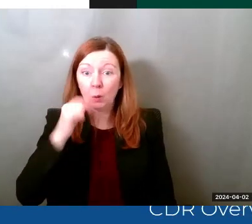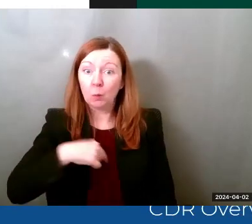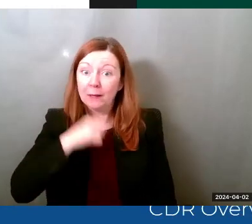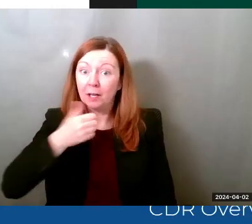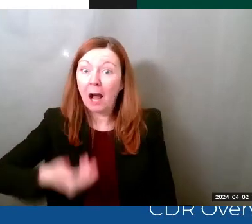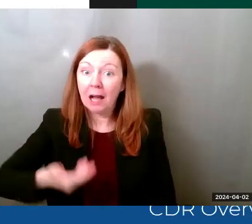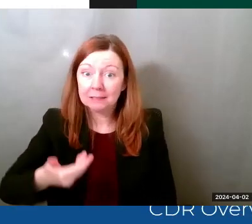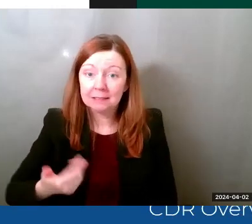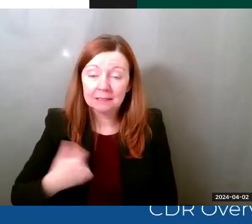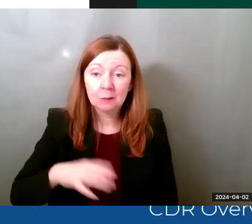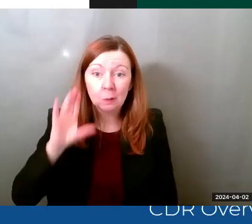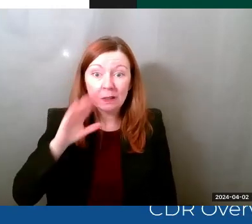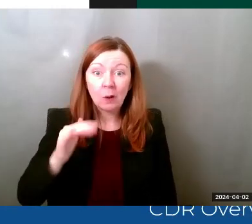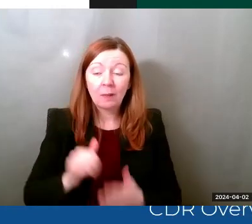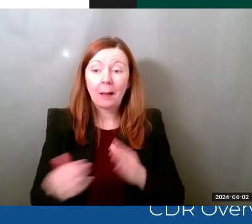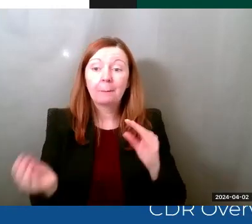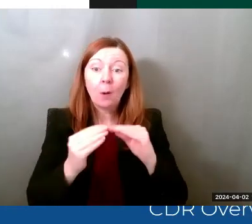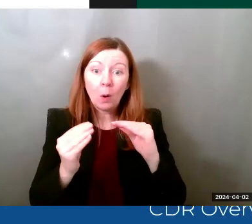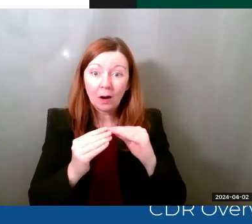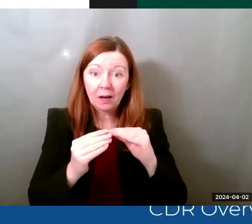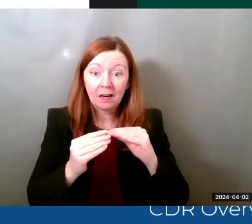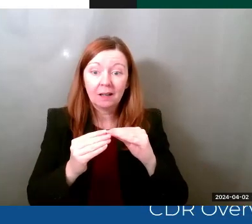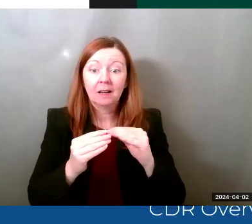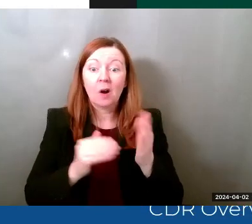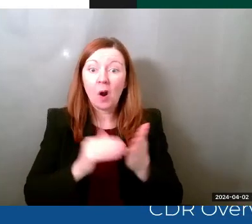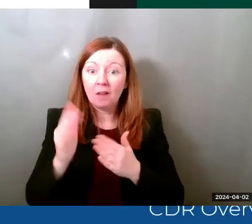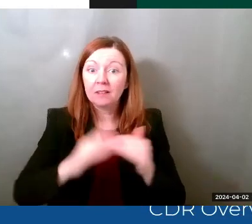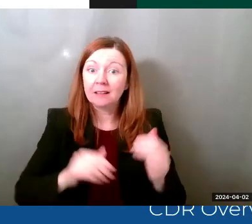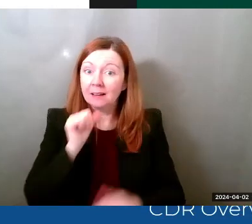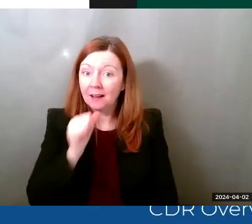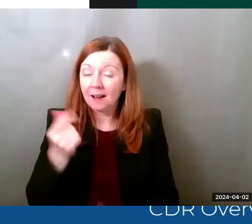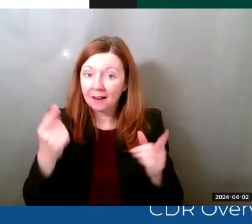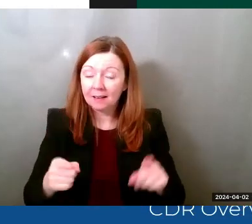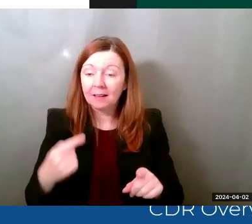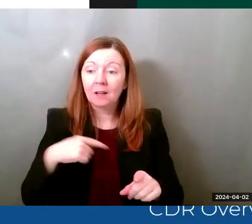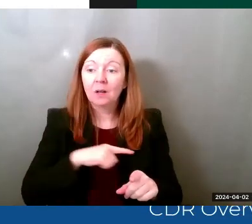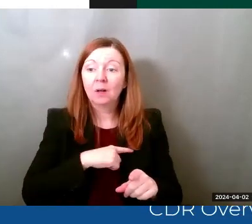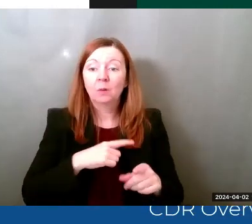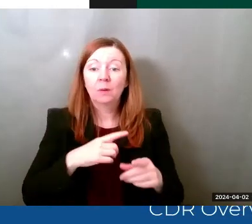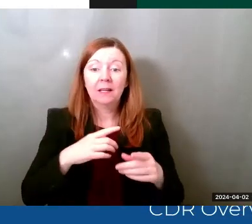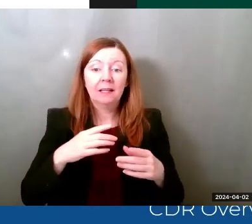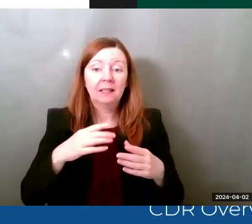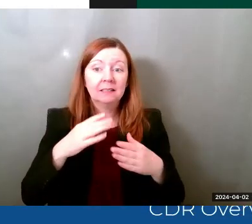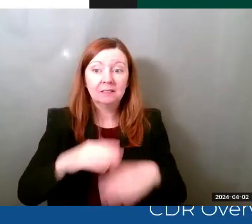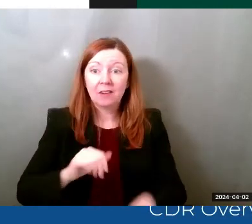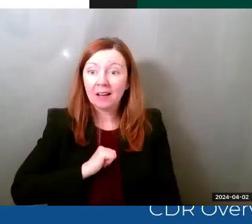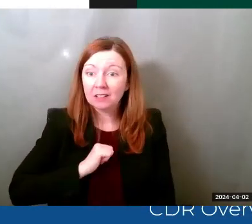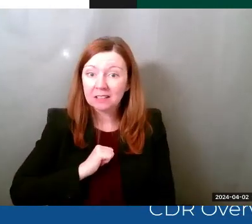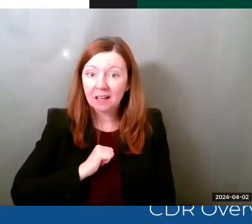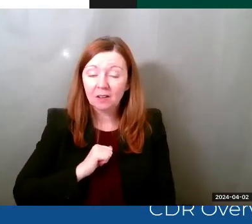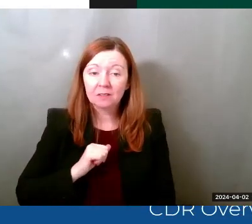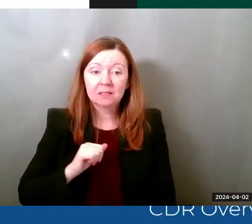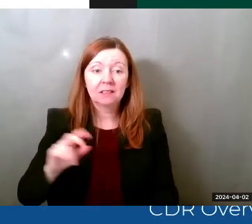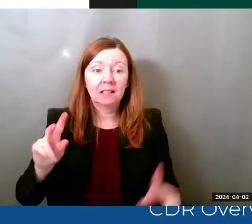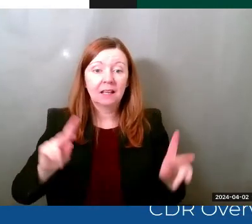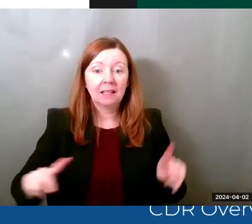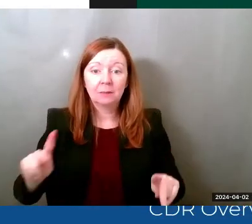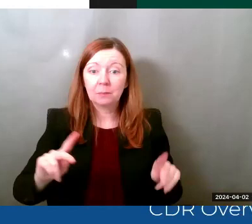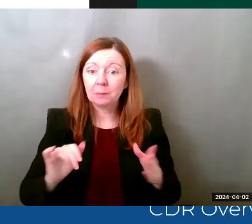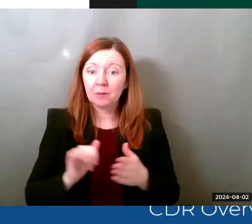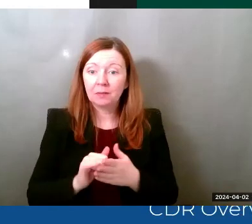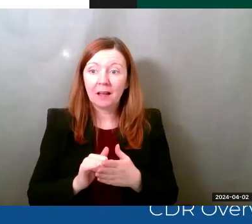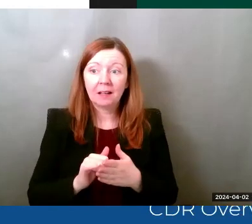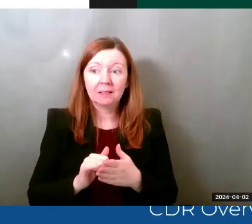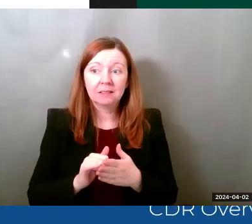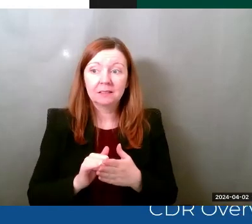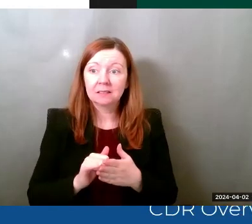We know that more often than not, we divide ourselves and those that's close,